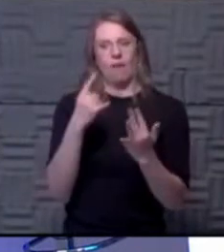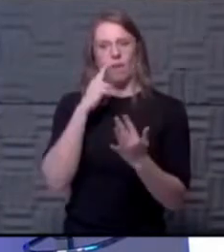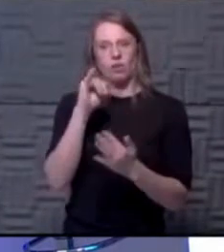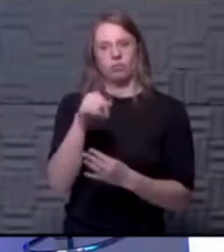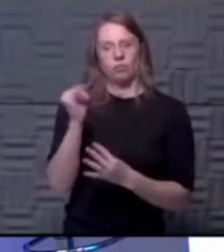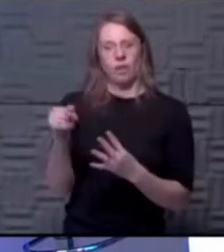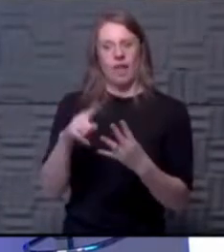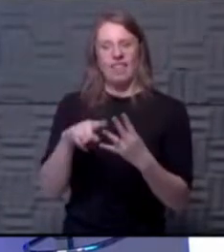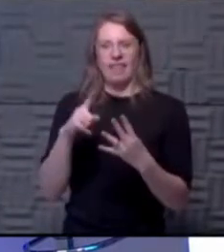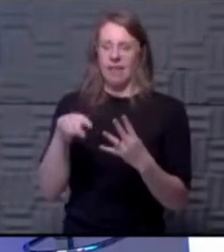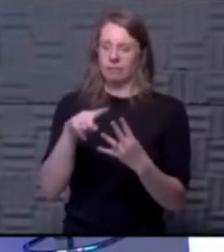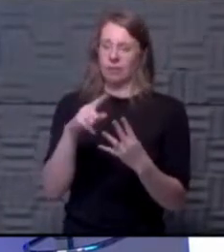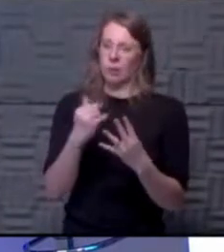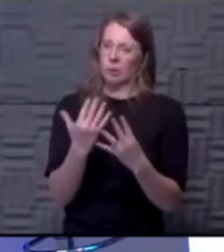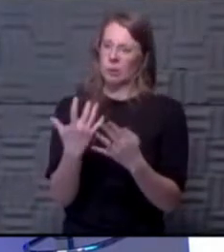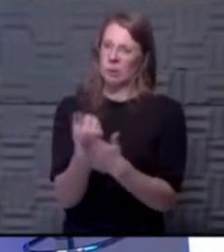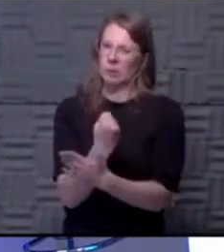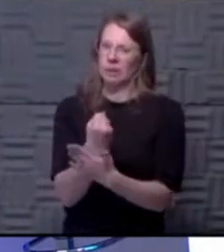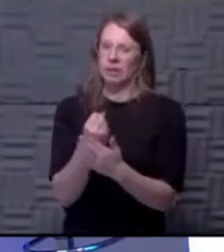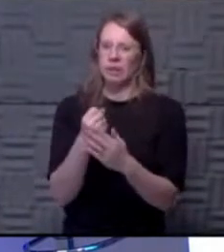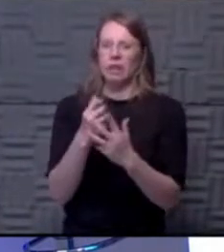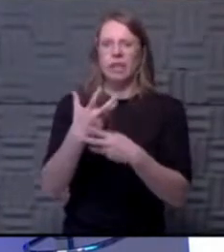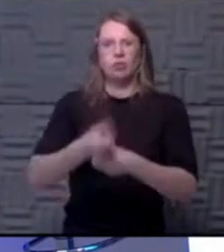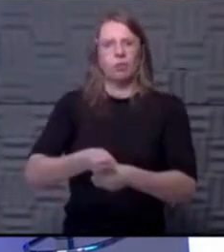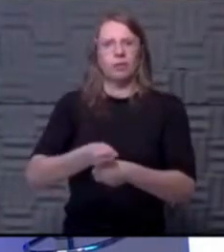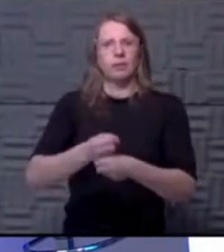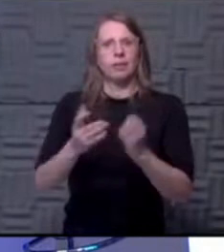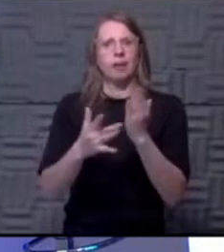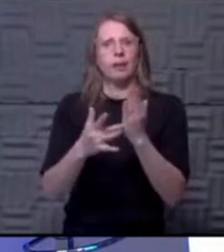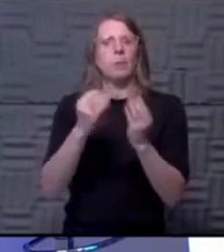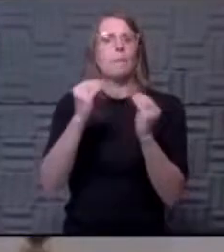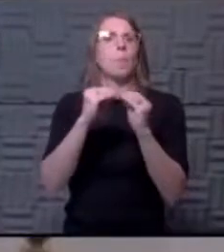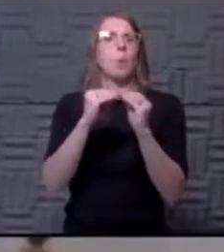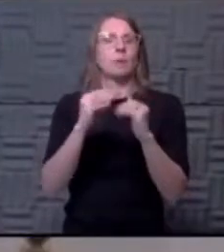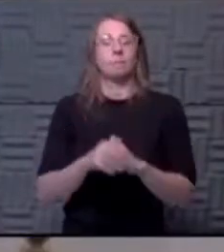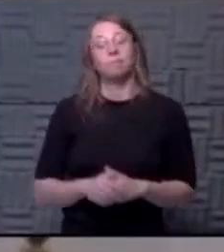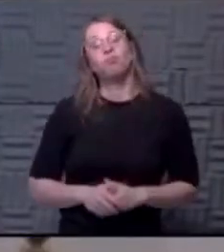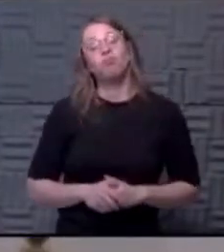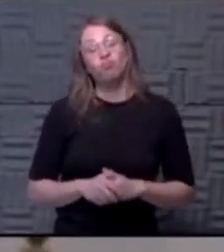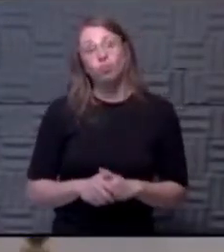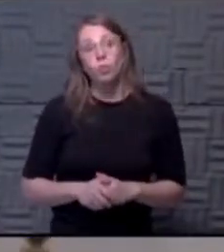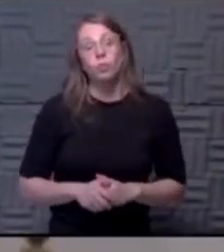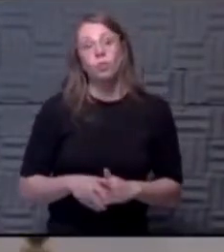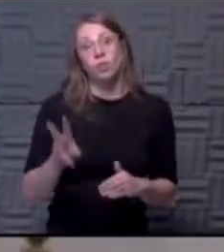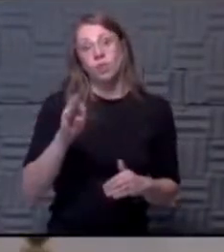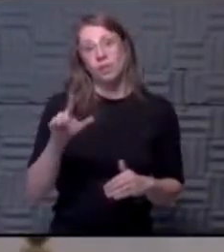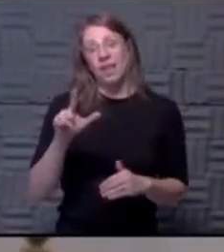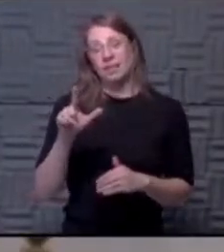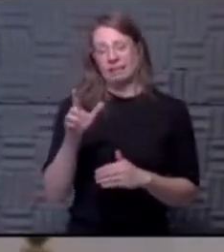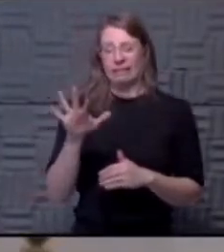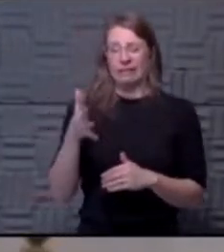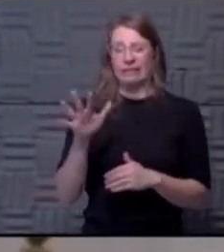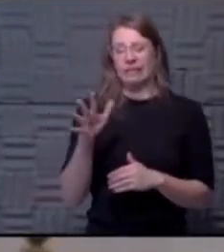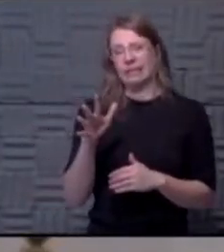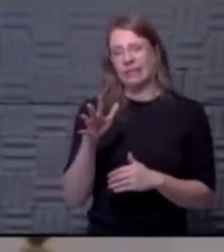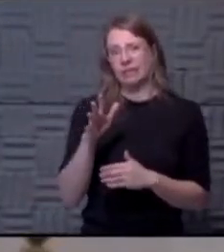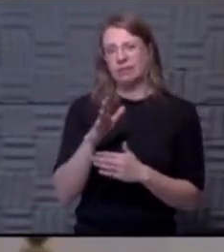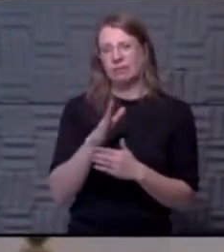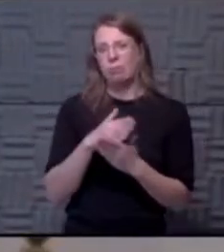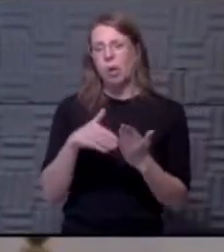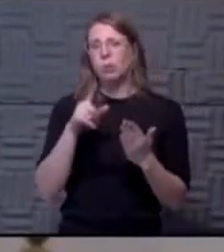on it because they trust the technology more. Well, that's only partly true. It's a great